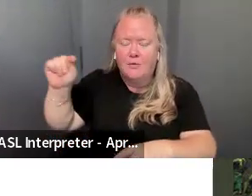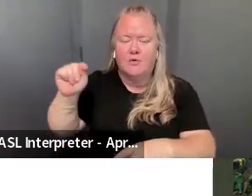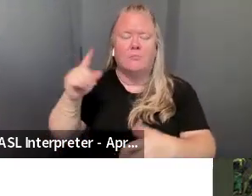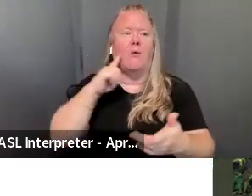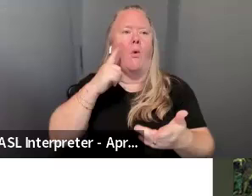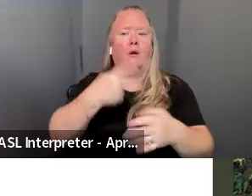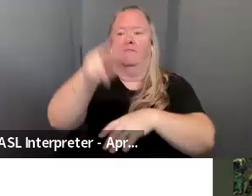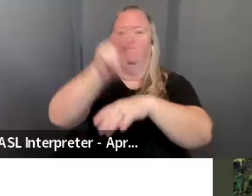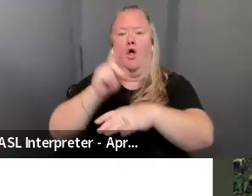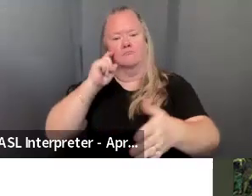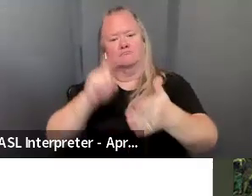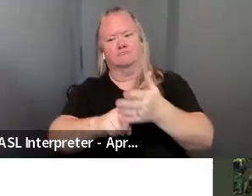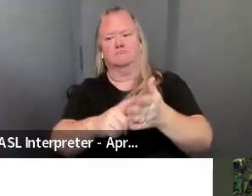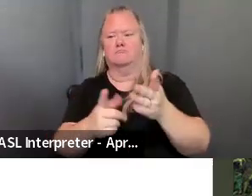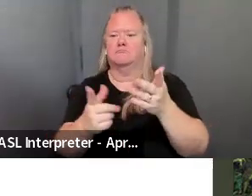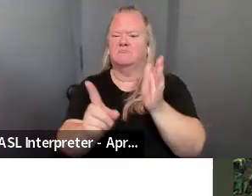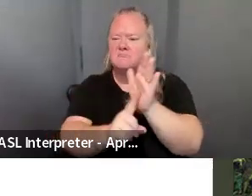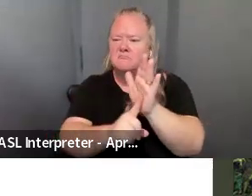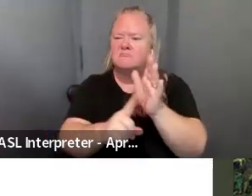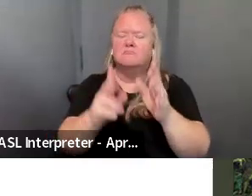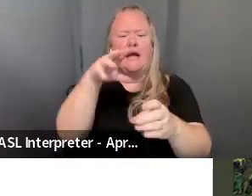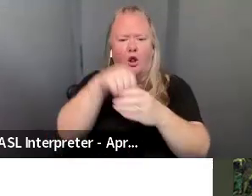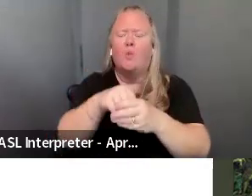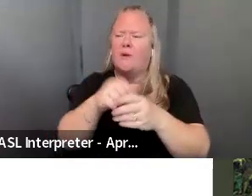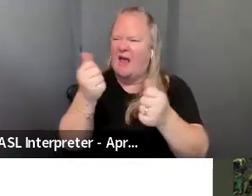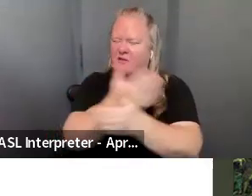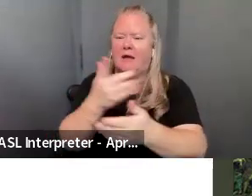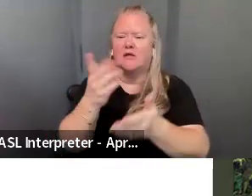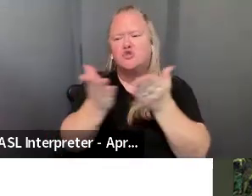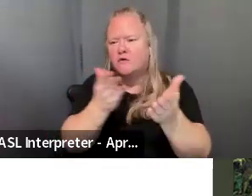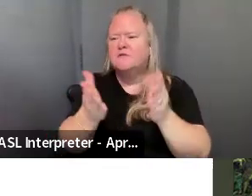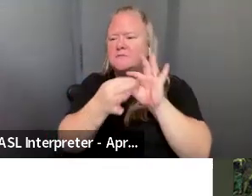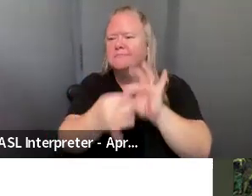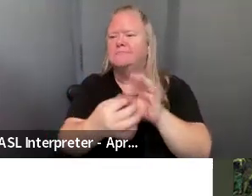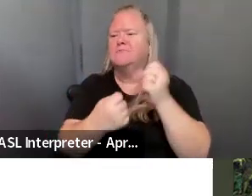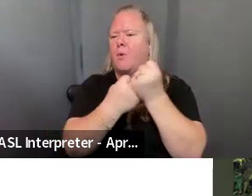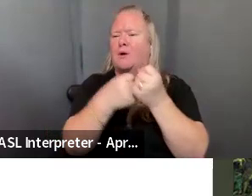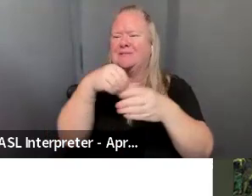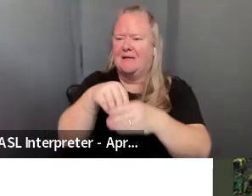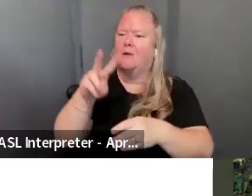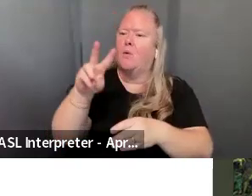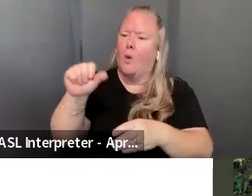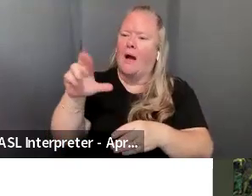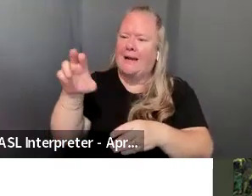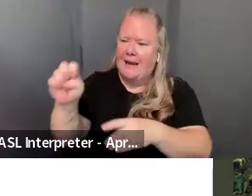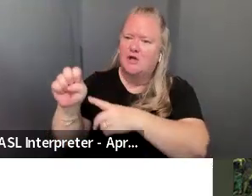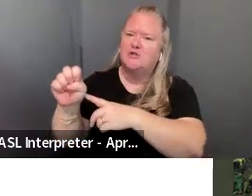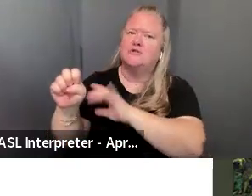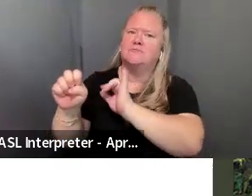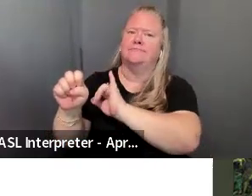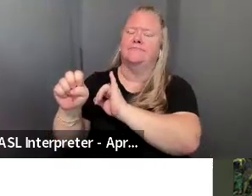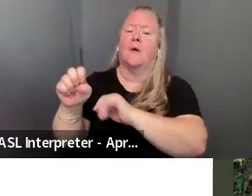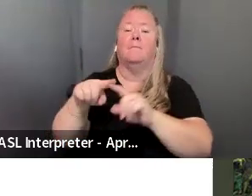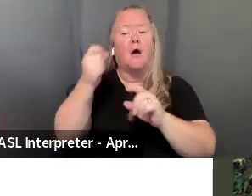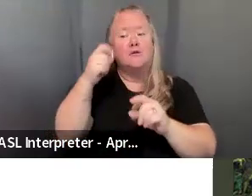detection, all things that would be included as services and supports within Walk Cares. But